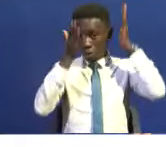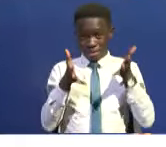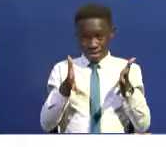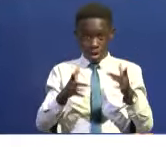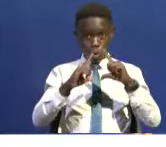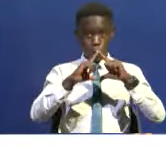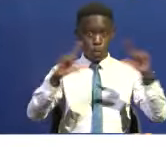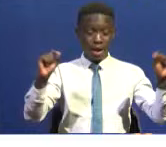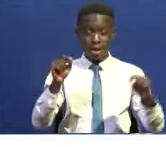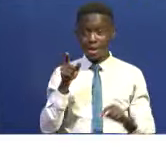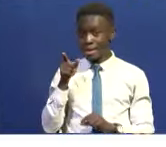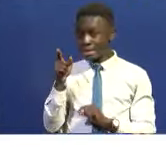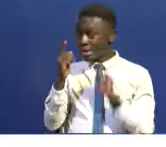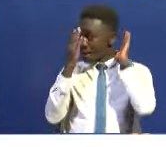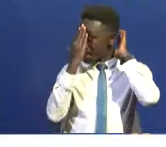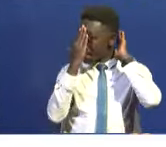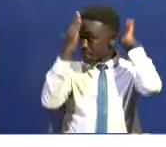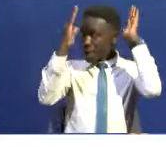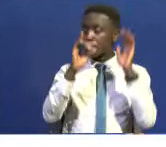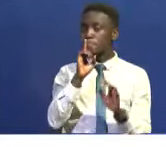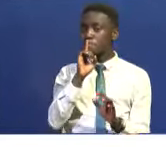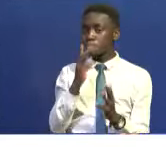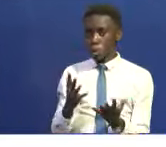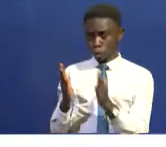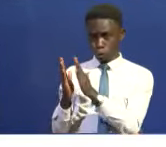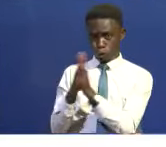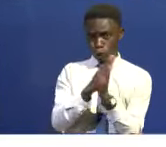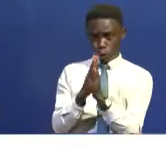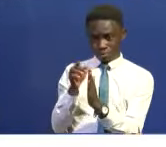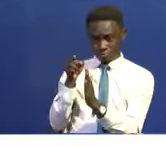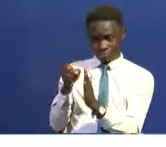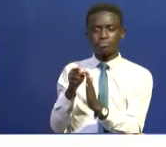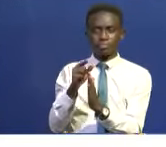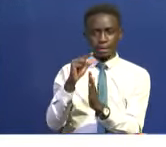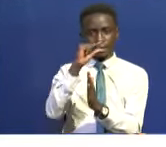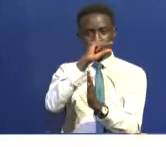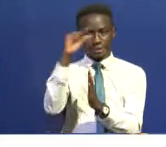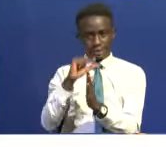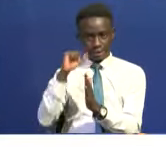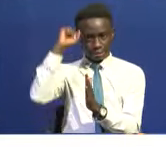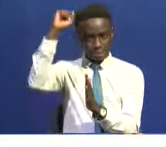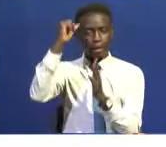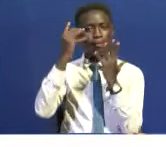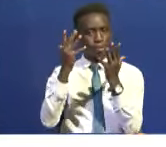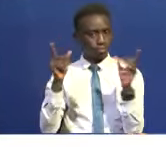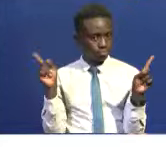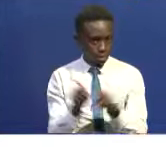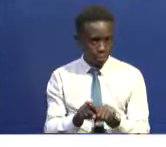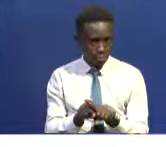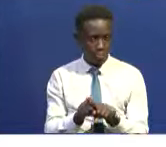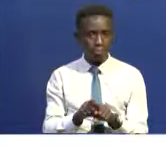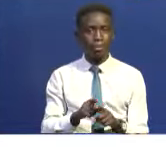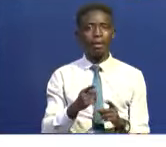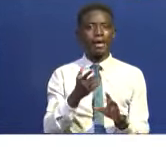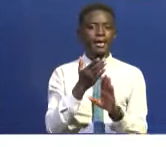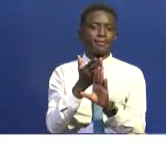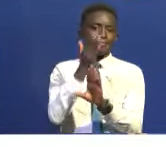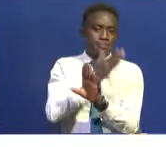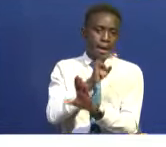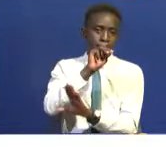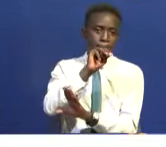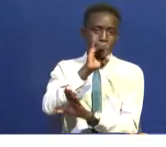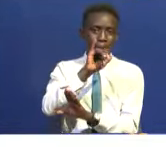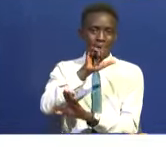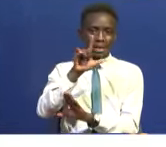the bishops have said is what the Gen Z's said, is what the millennials said, is what the opposition